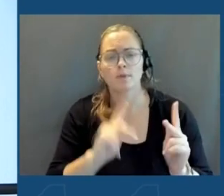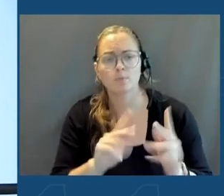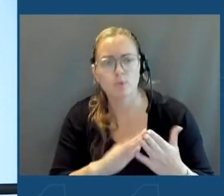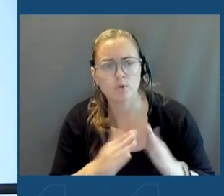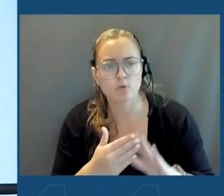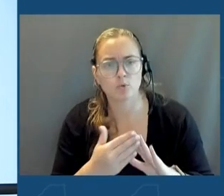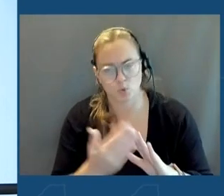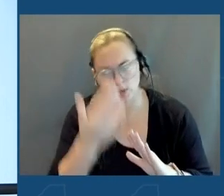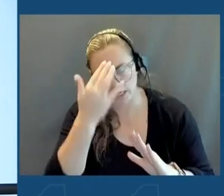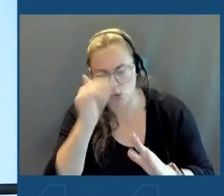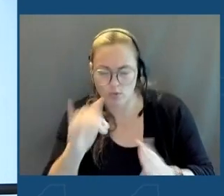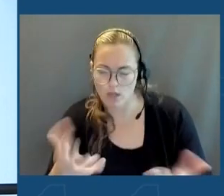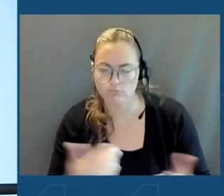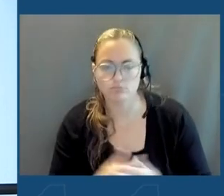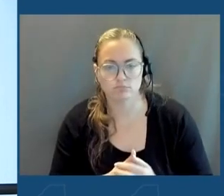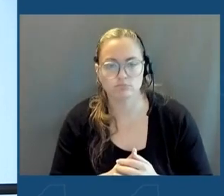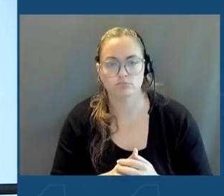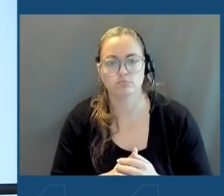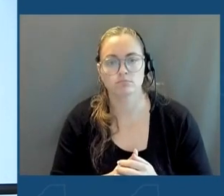that.